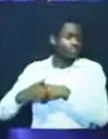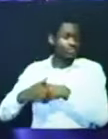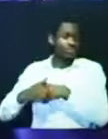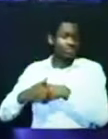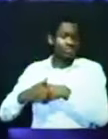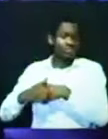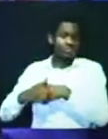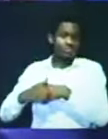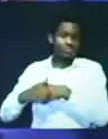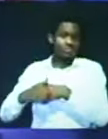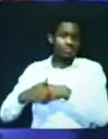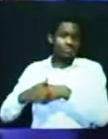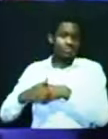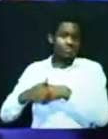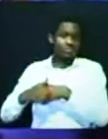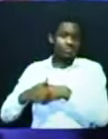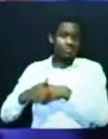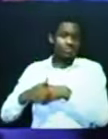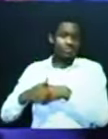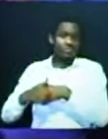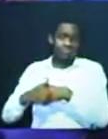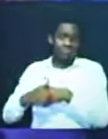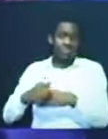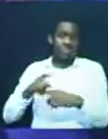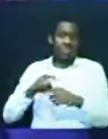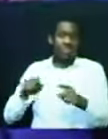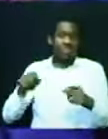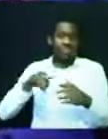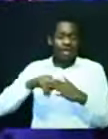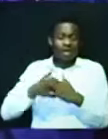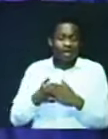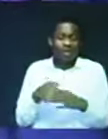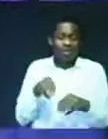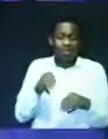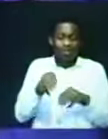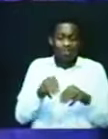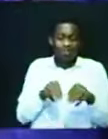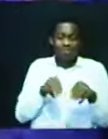bread. It is how the two of us manage our